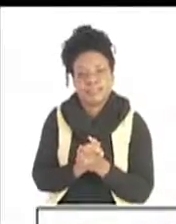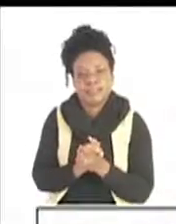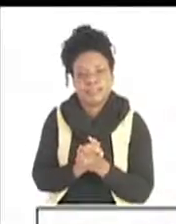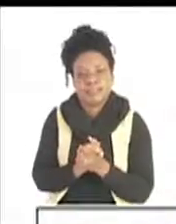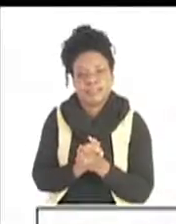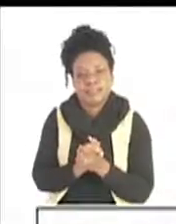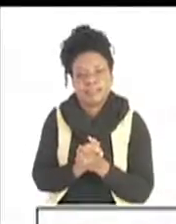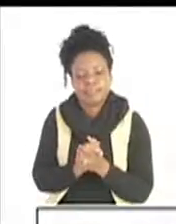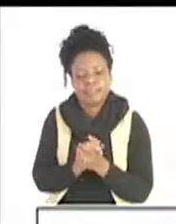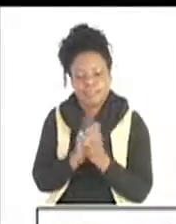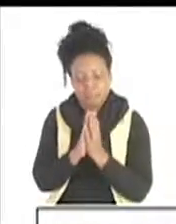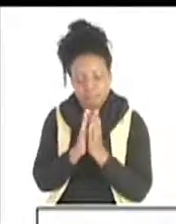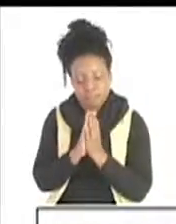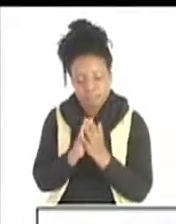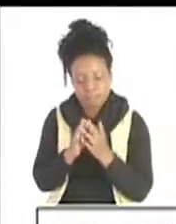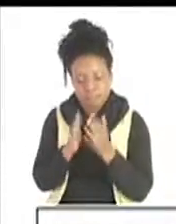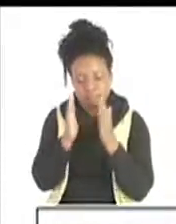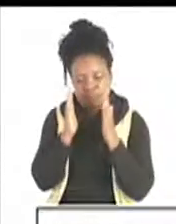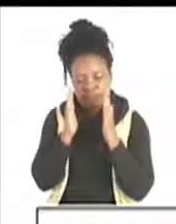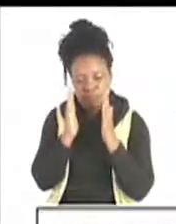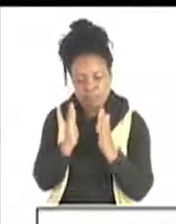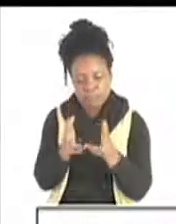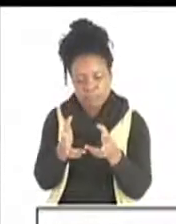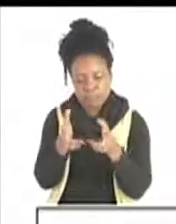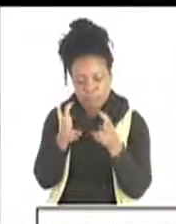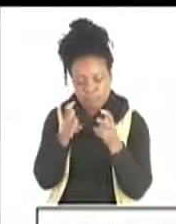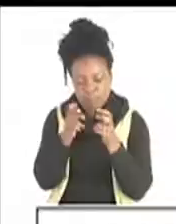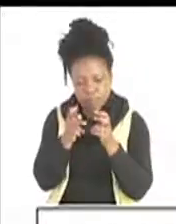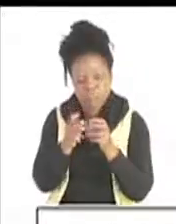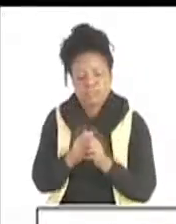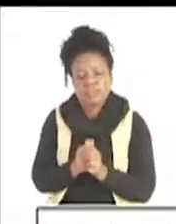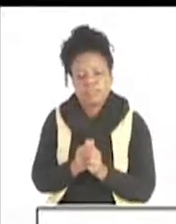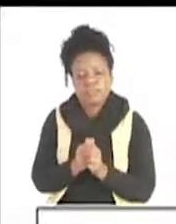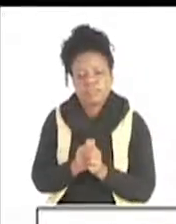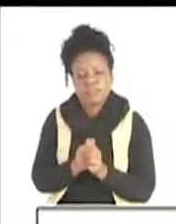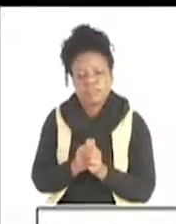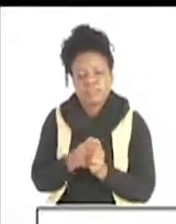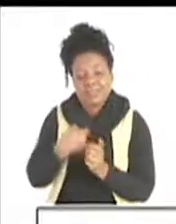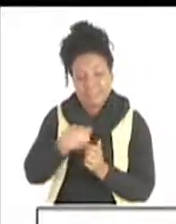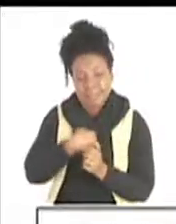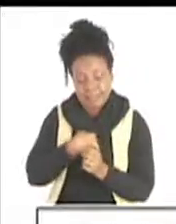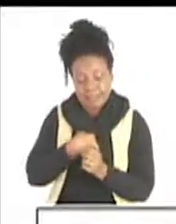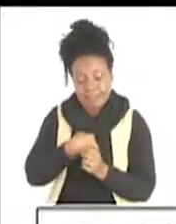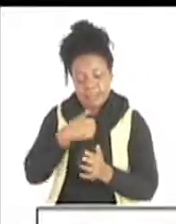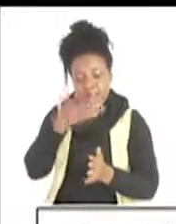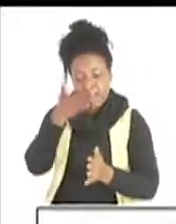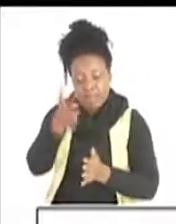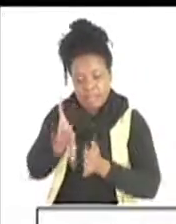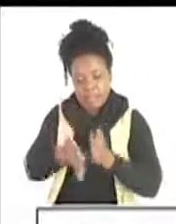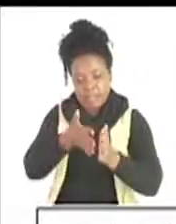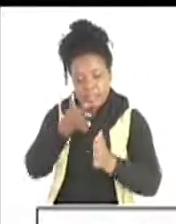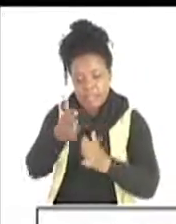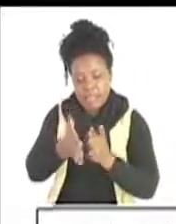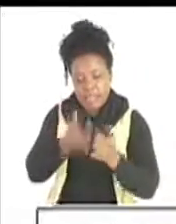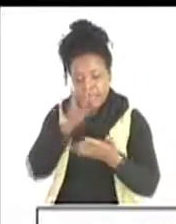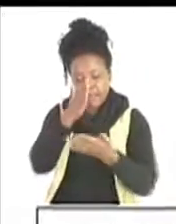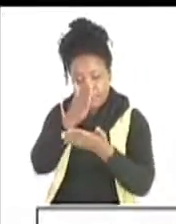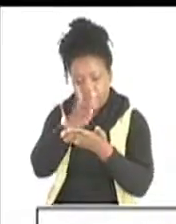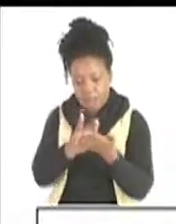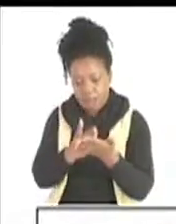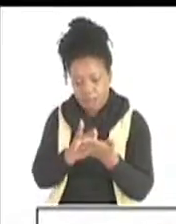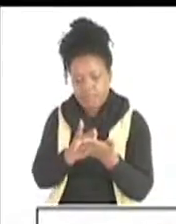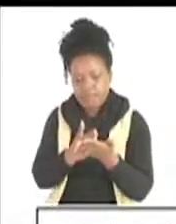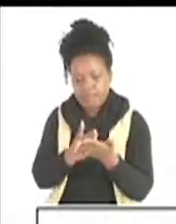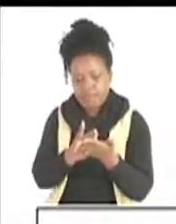are quiet. We are not going to read the whole story for you. You must